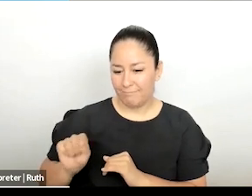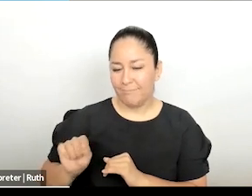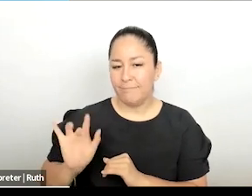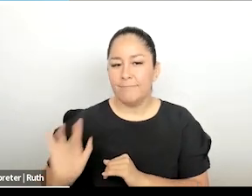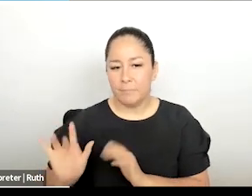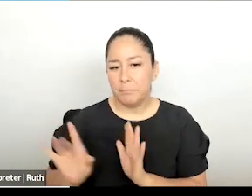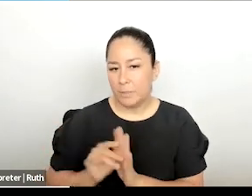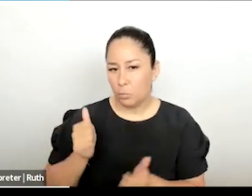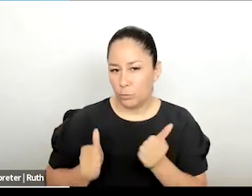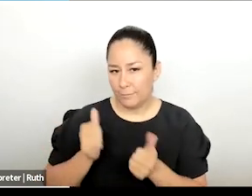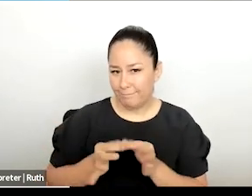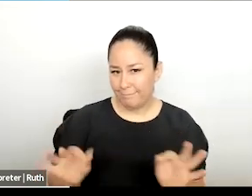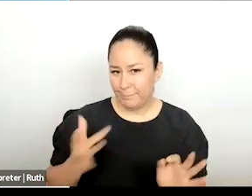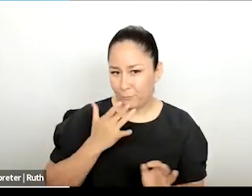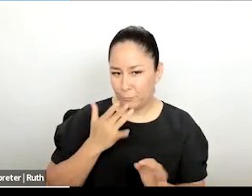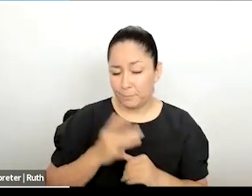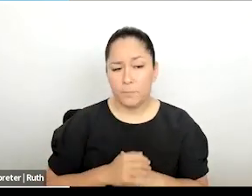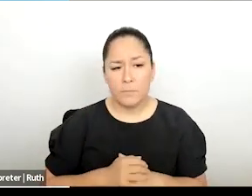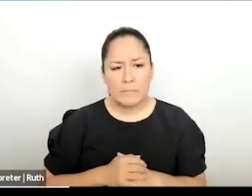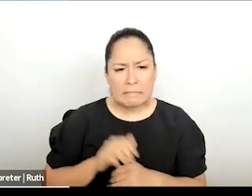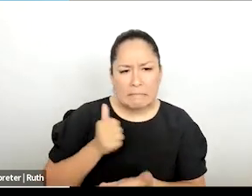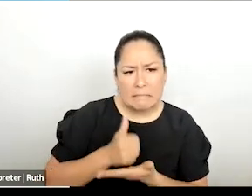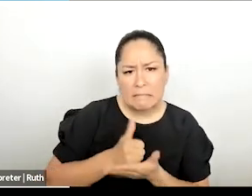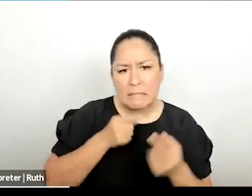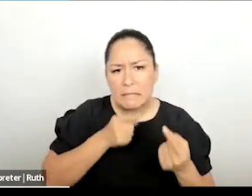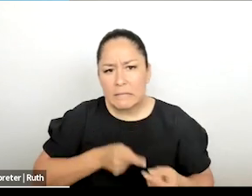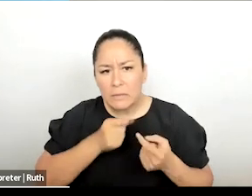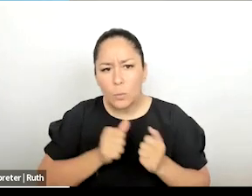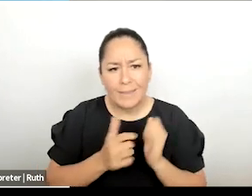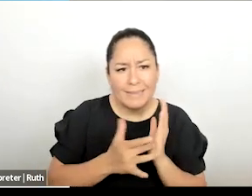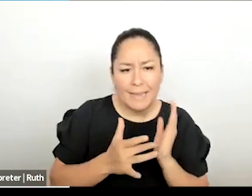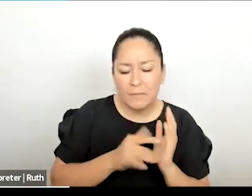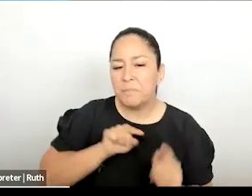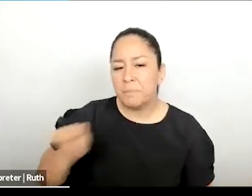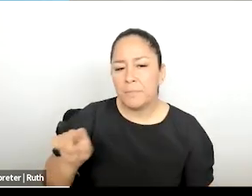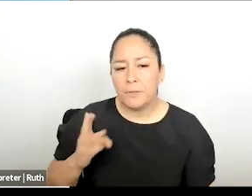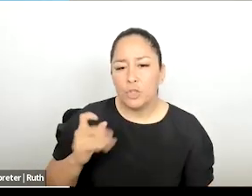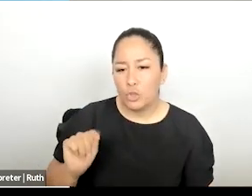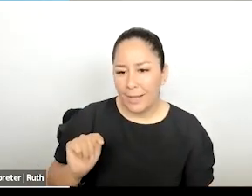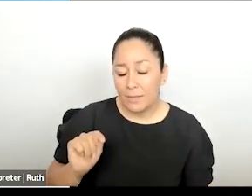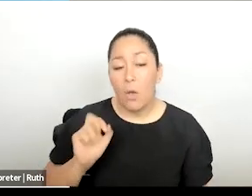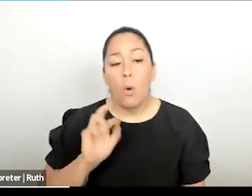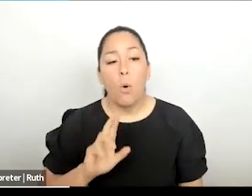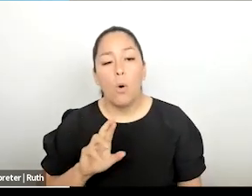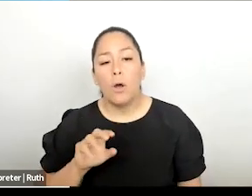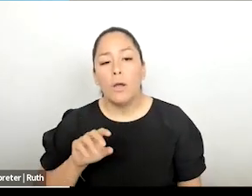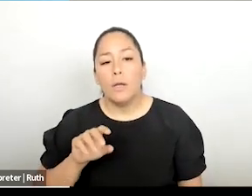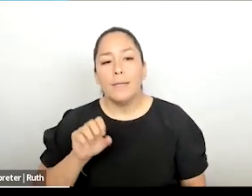throughout, please use the chat to send a chat to CU or Liz